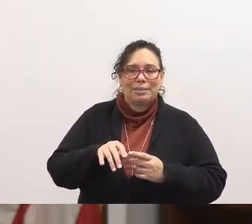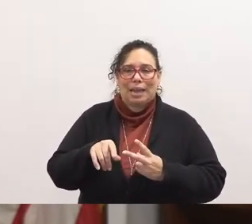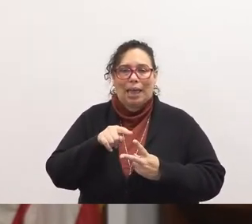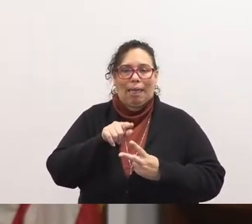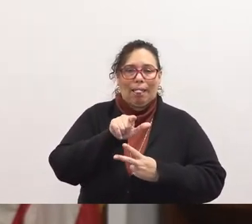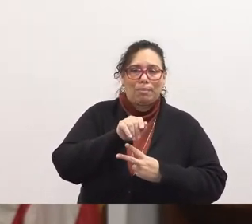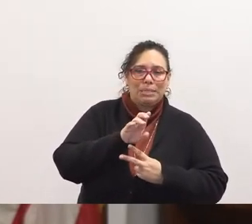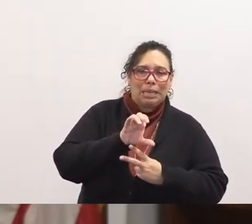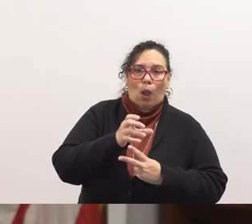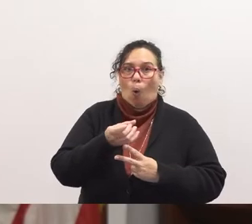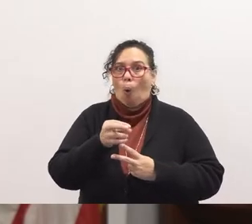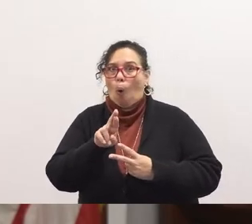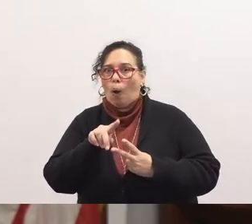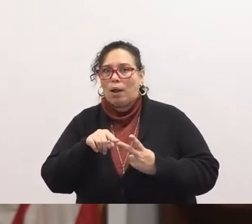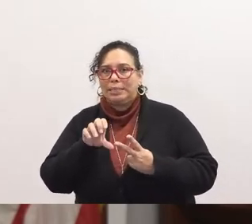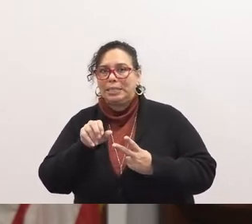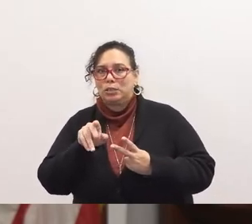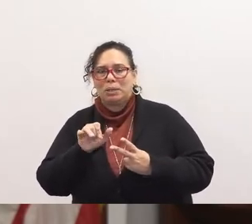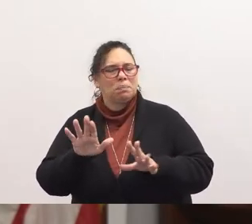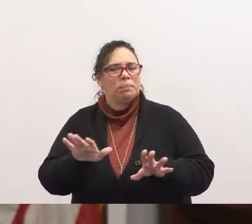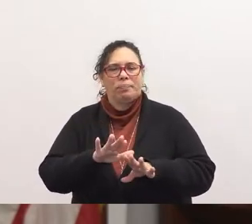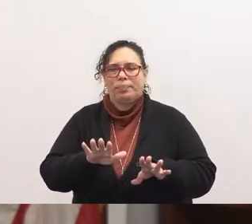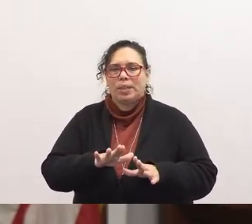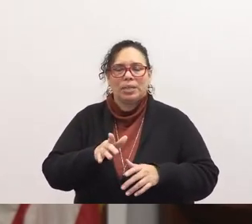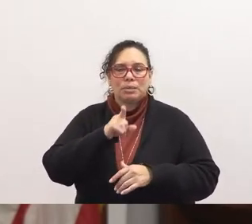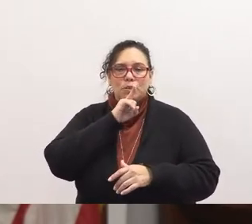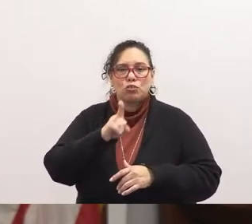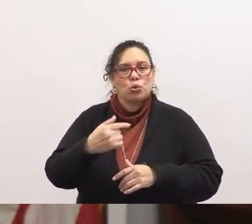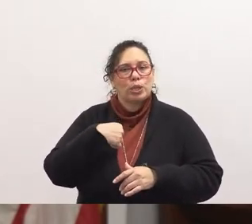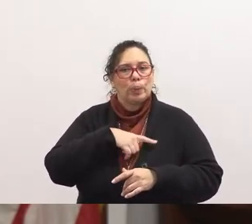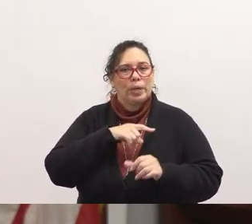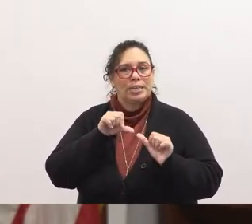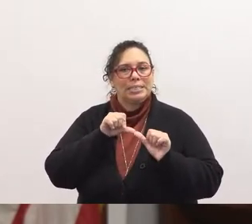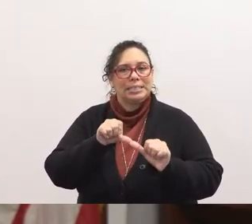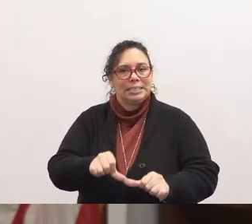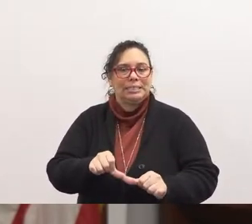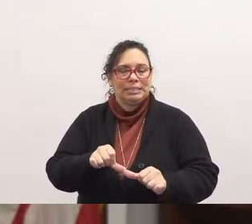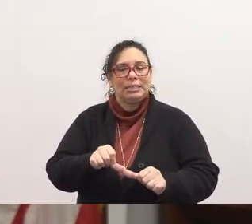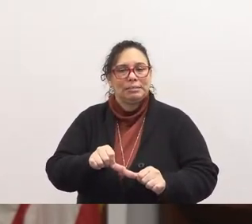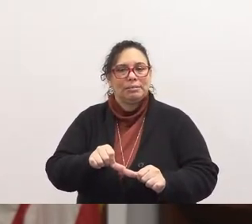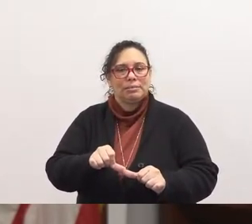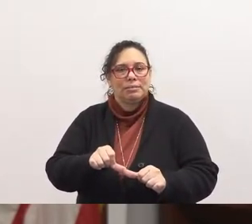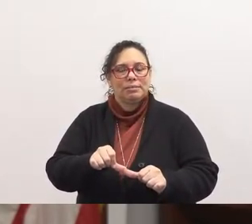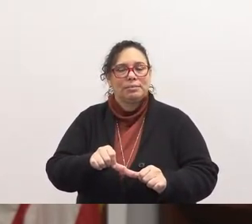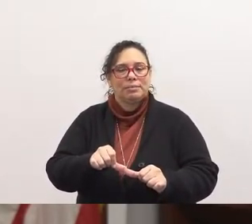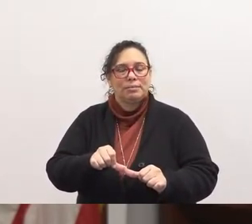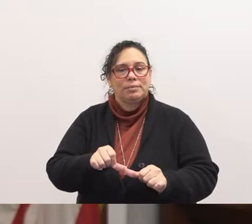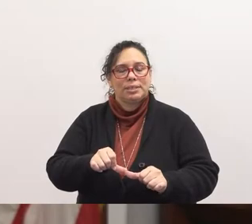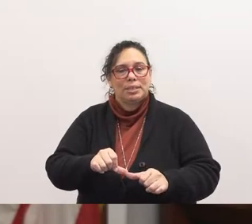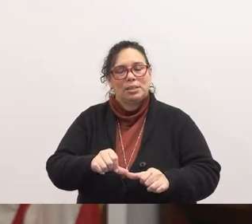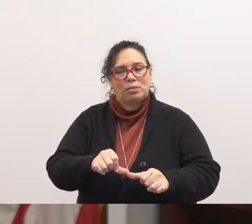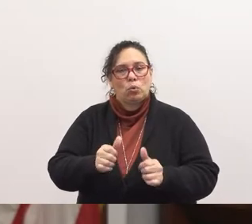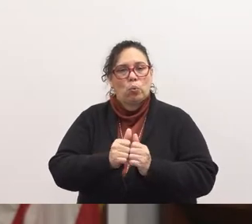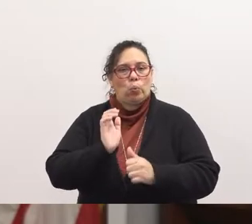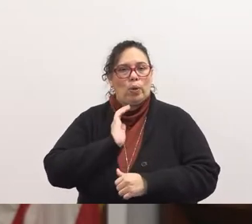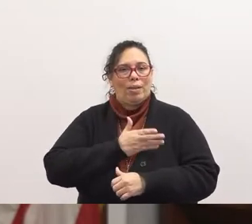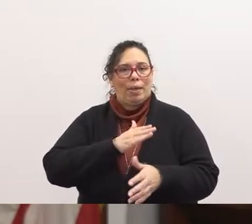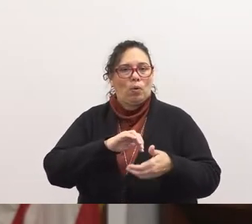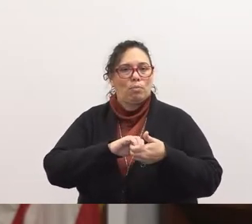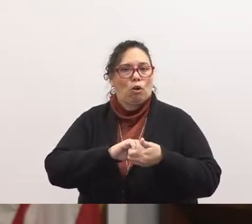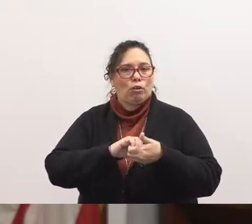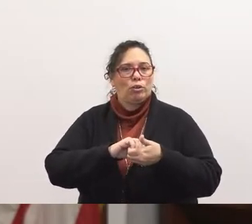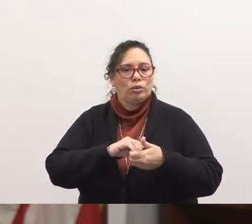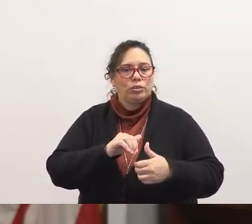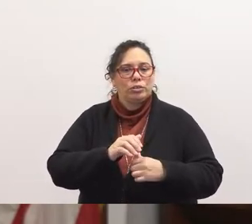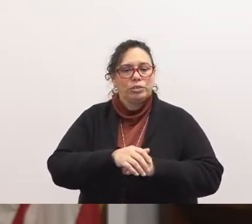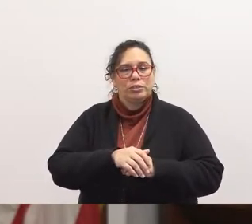It's about making sure that we are consistent across our partner institutions and the more recent